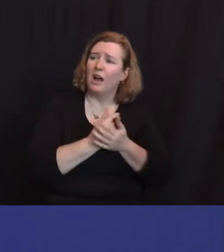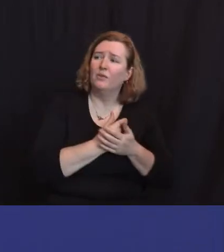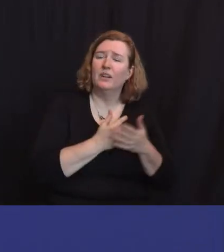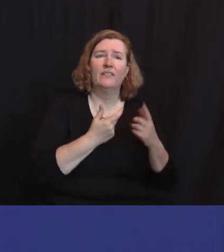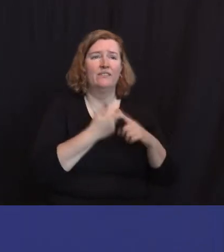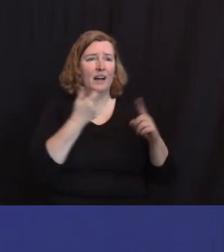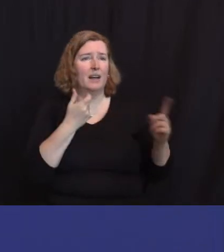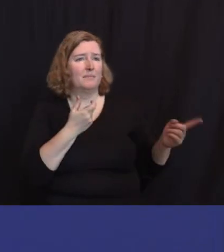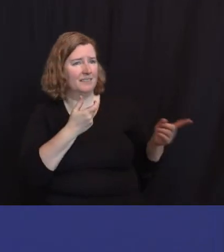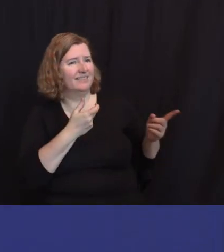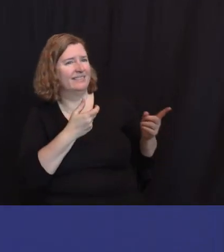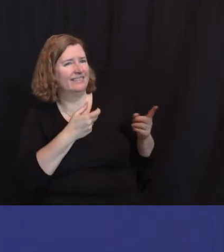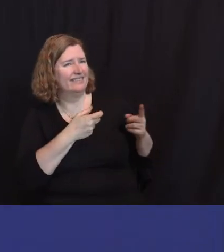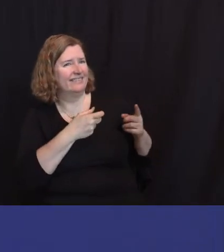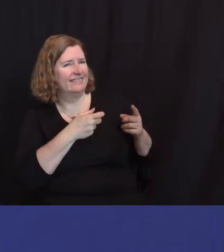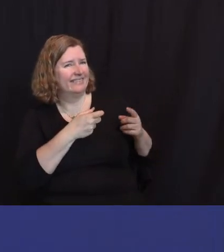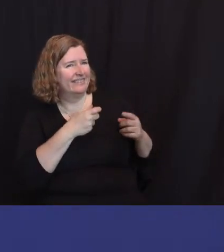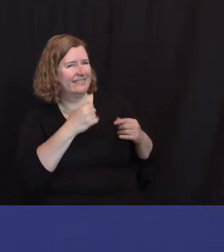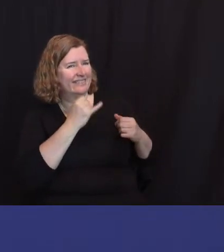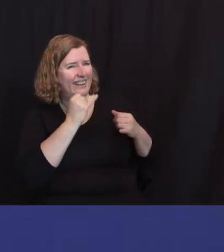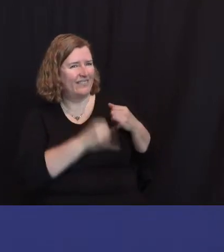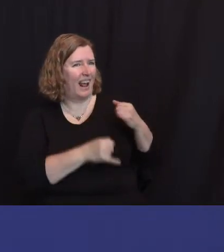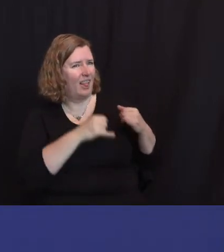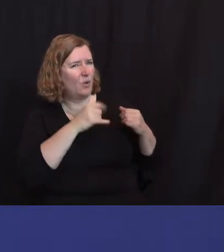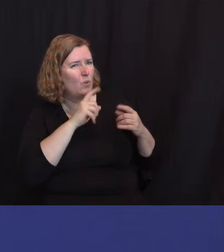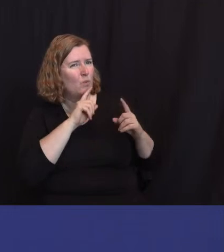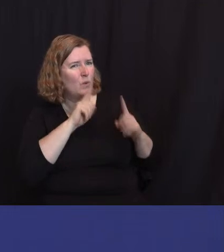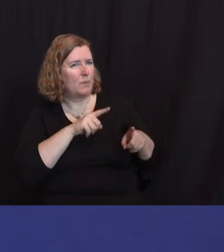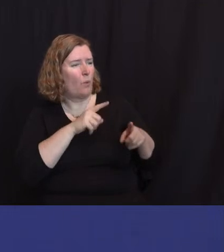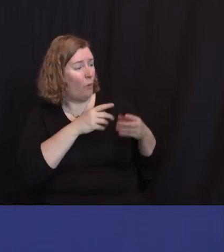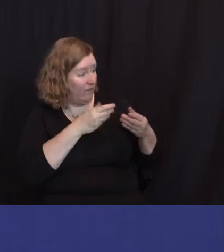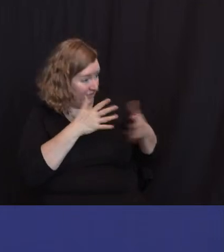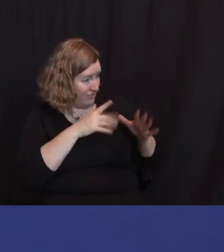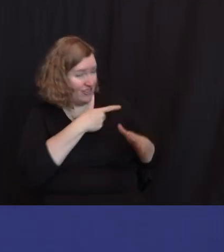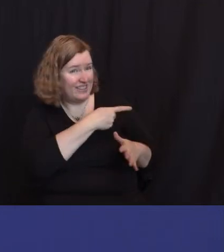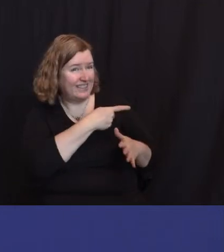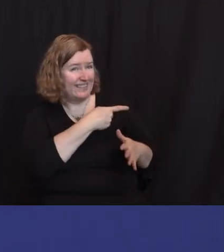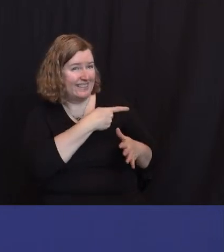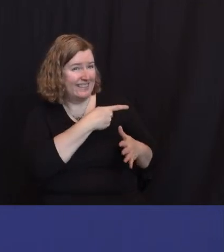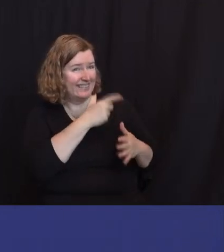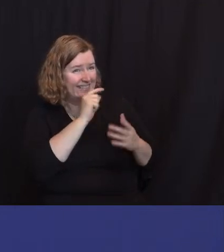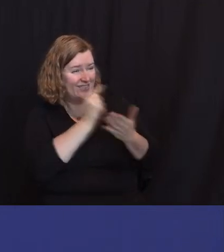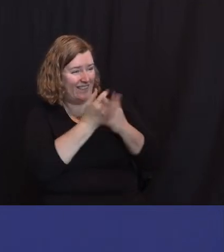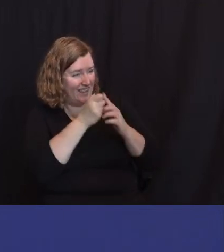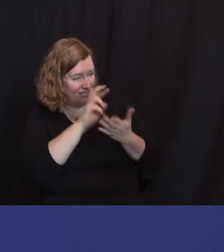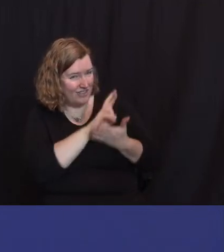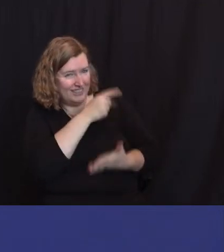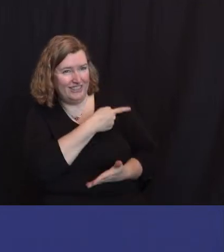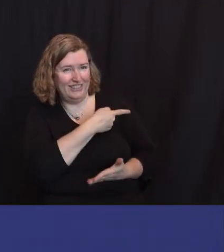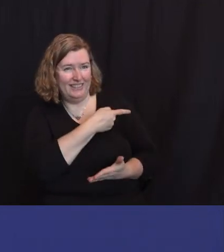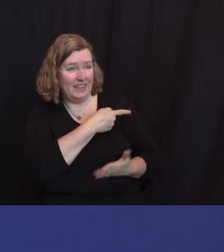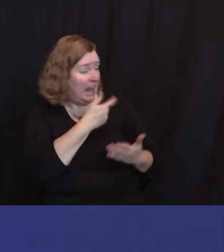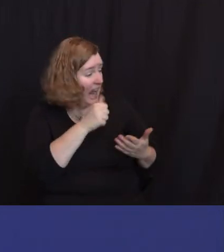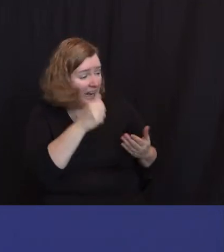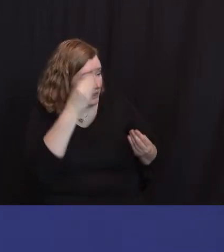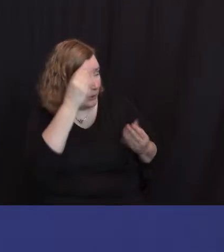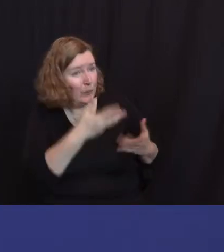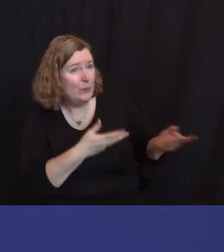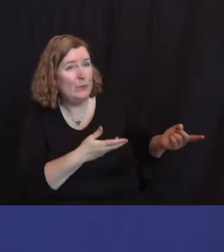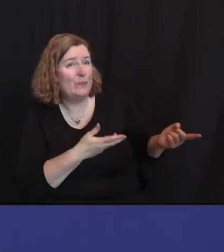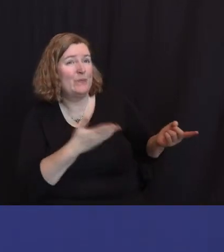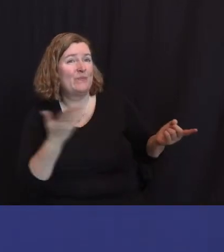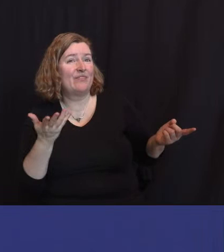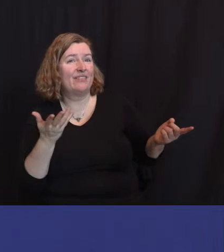report card, but we'll leave that for another day. Great to have you. Anything you got on any other matters? And again, we want to continue in